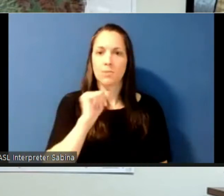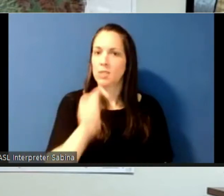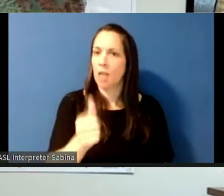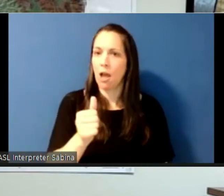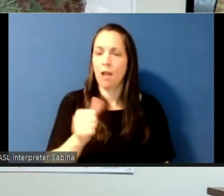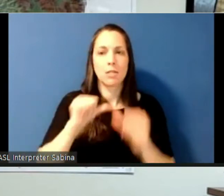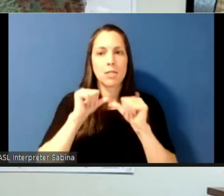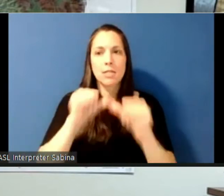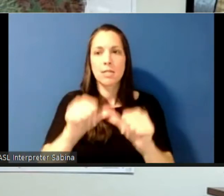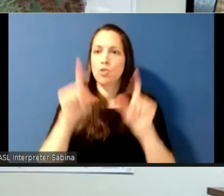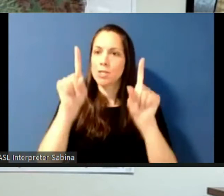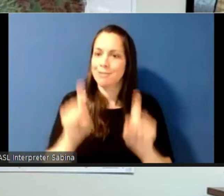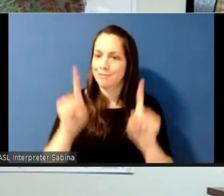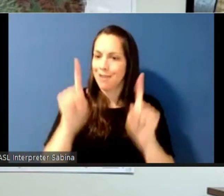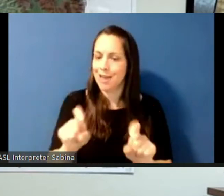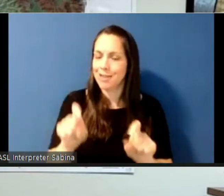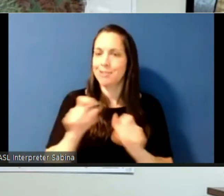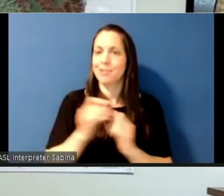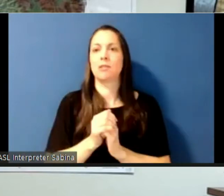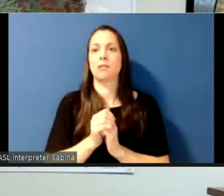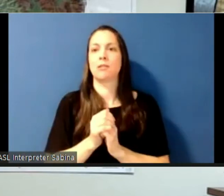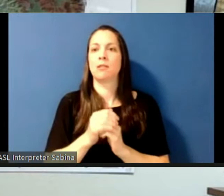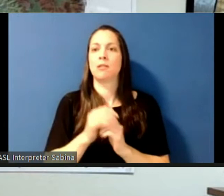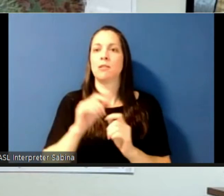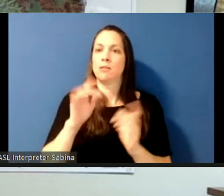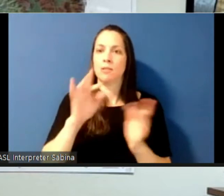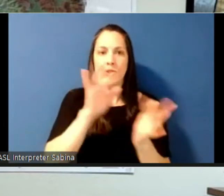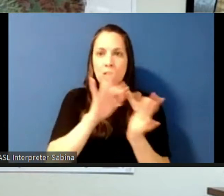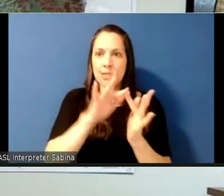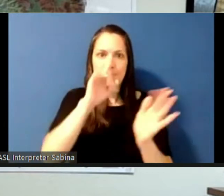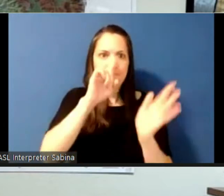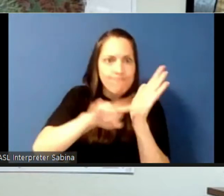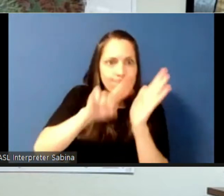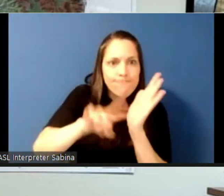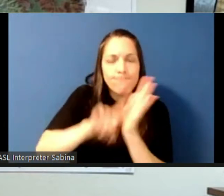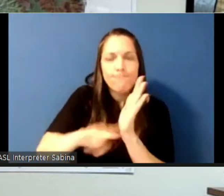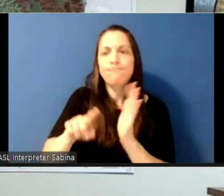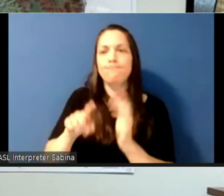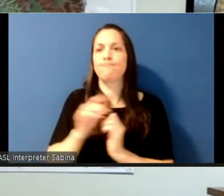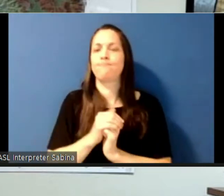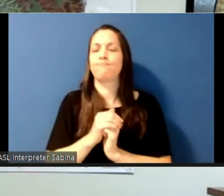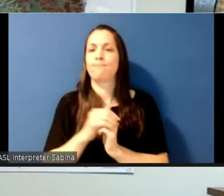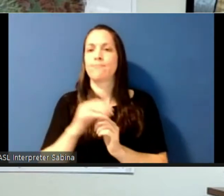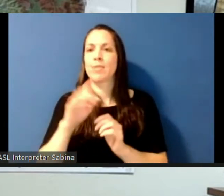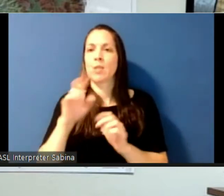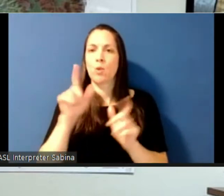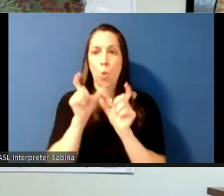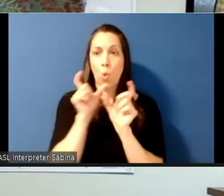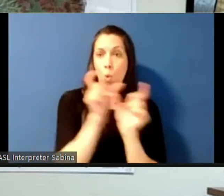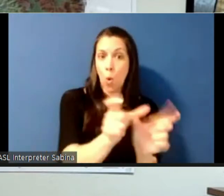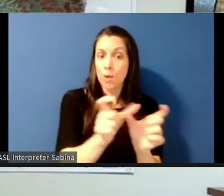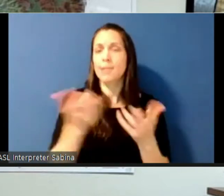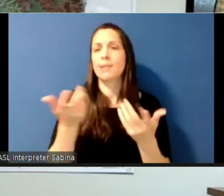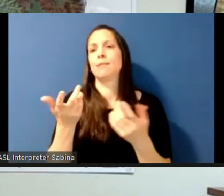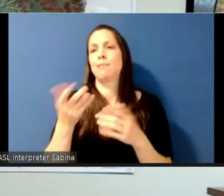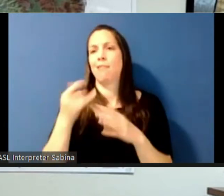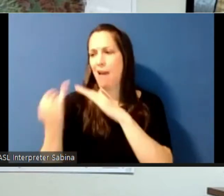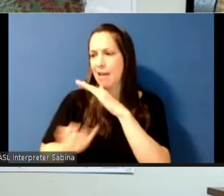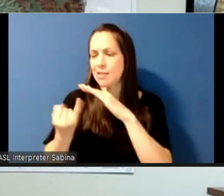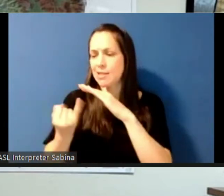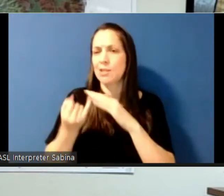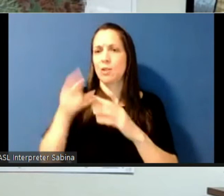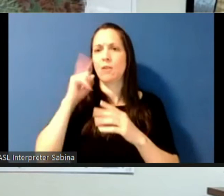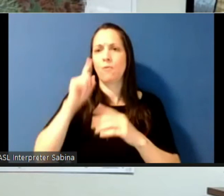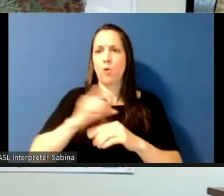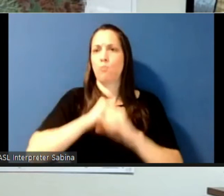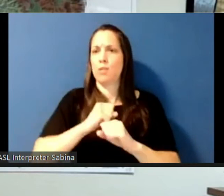our contact investigation and tracing and use the tools of quarantine and isolation to protect each other.